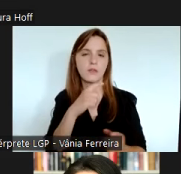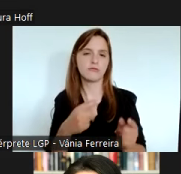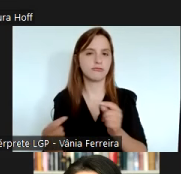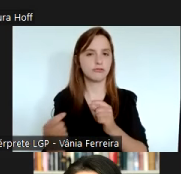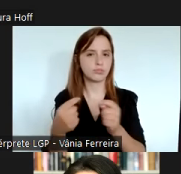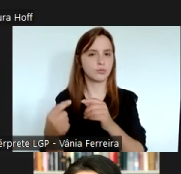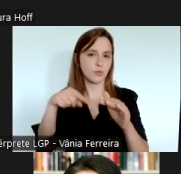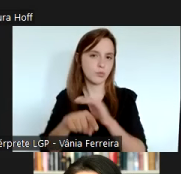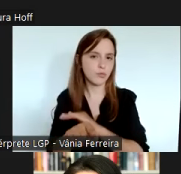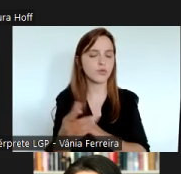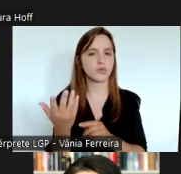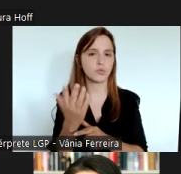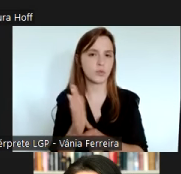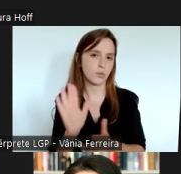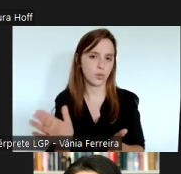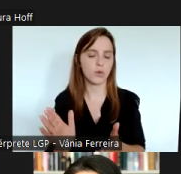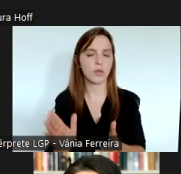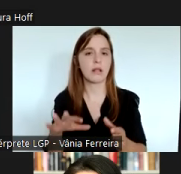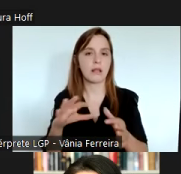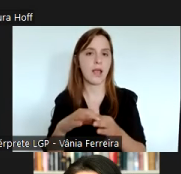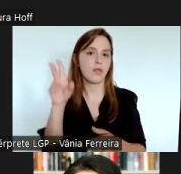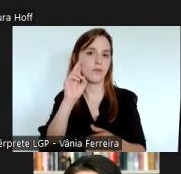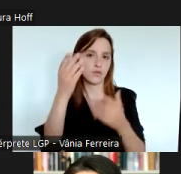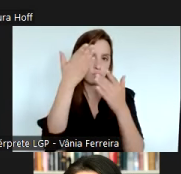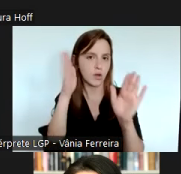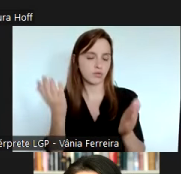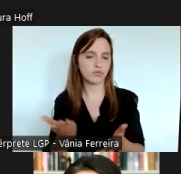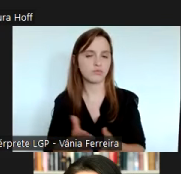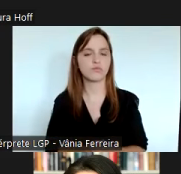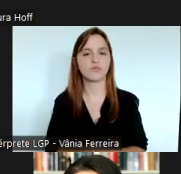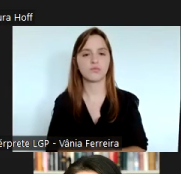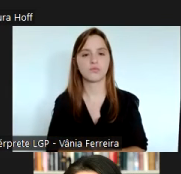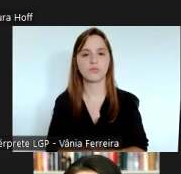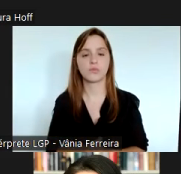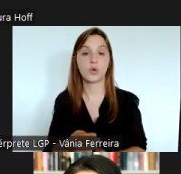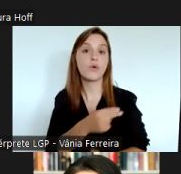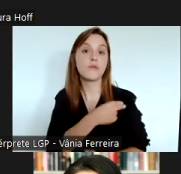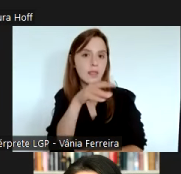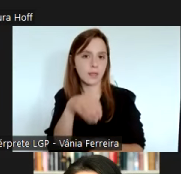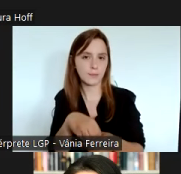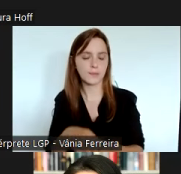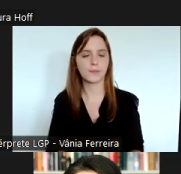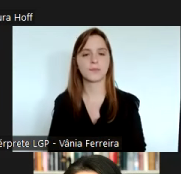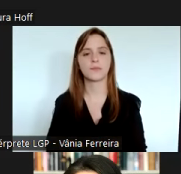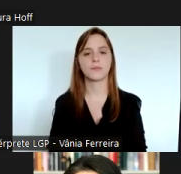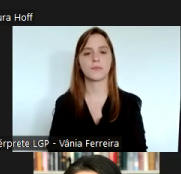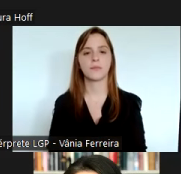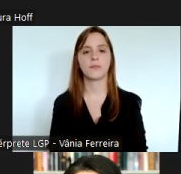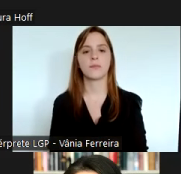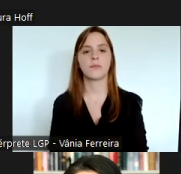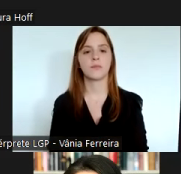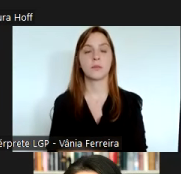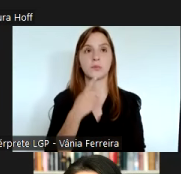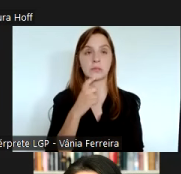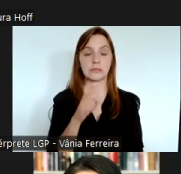discussion of democratic values at the university. To answer this question,